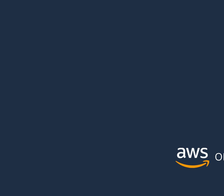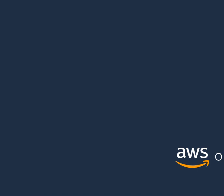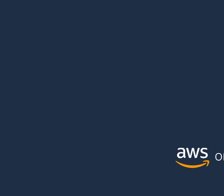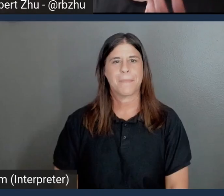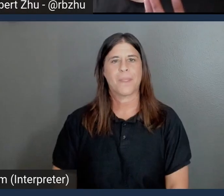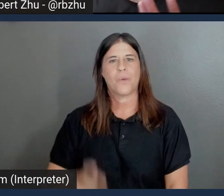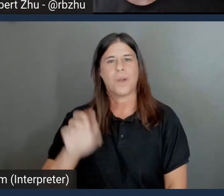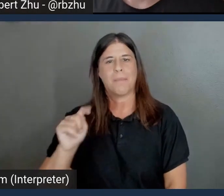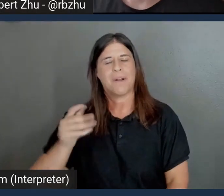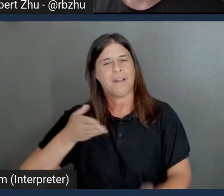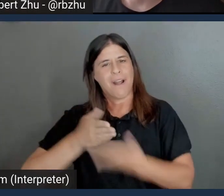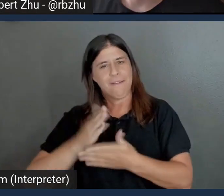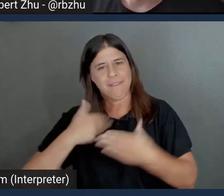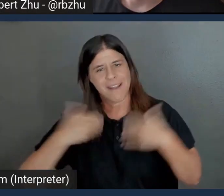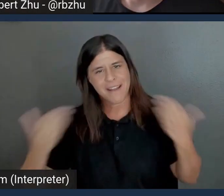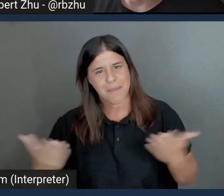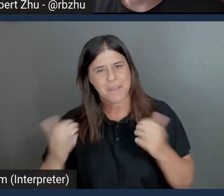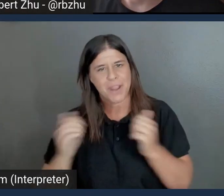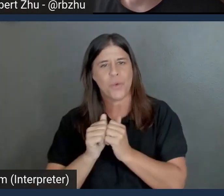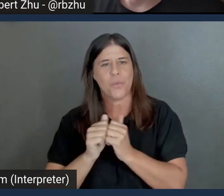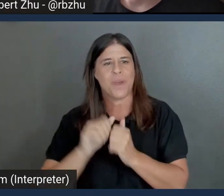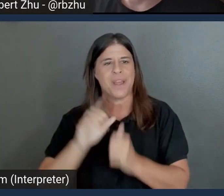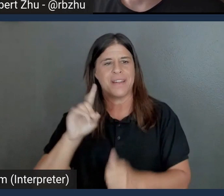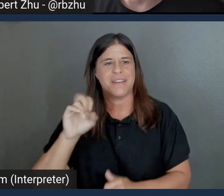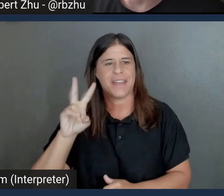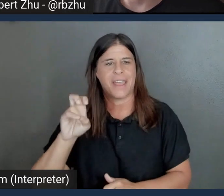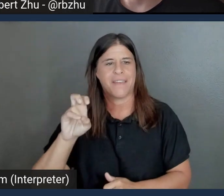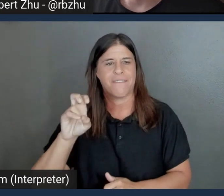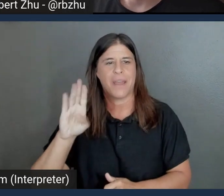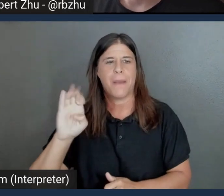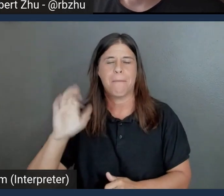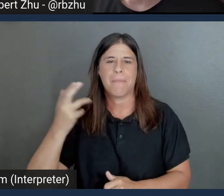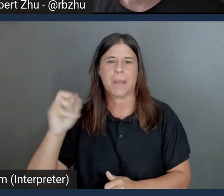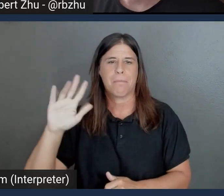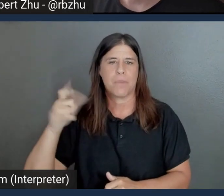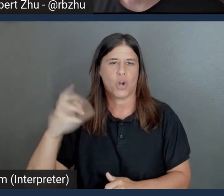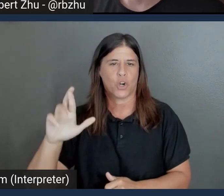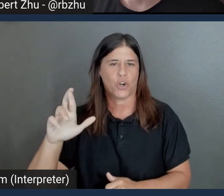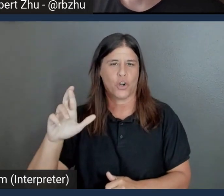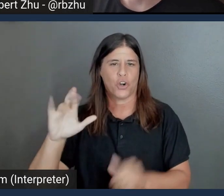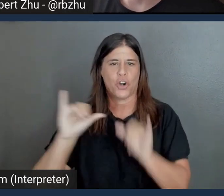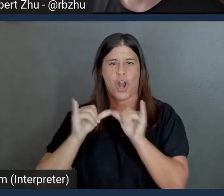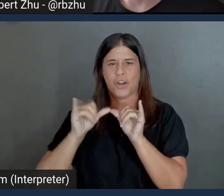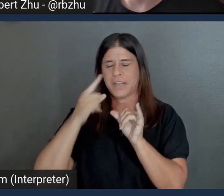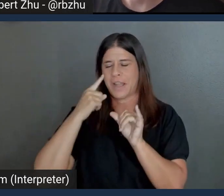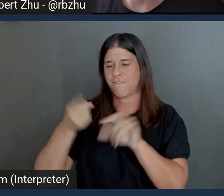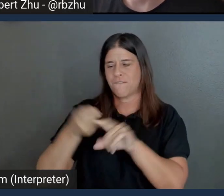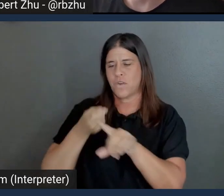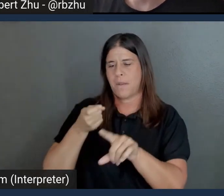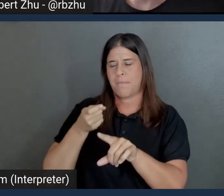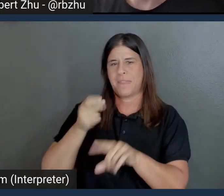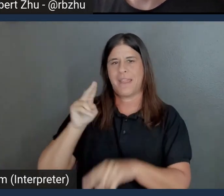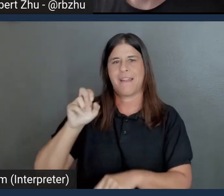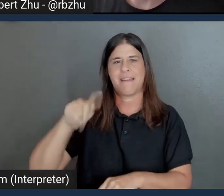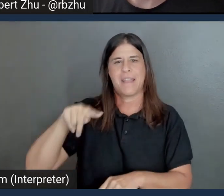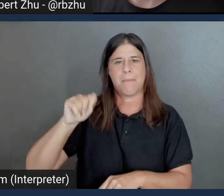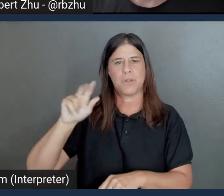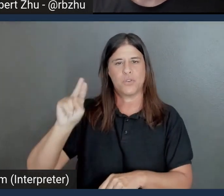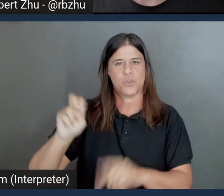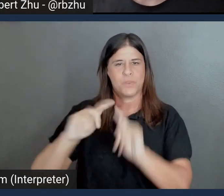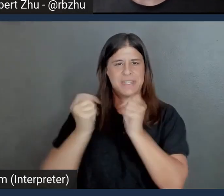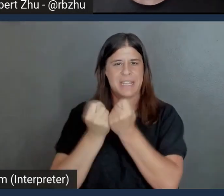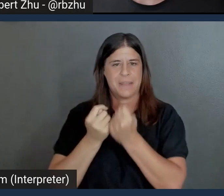All right. I am here with Dave Beckberger, architect from the Neptune team.